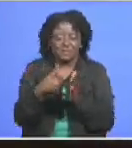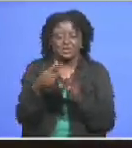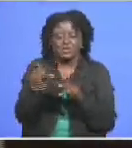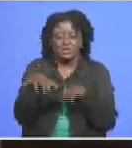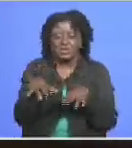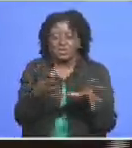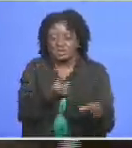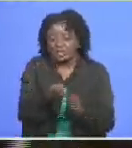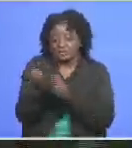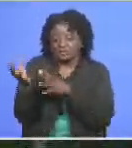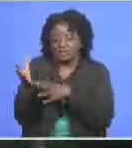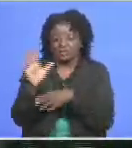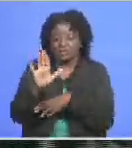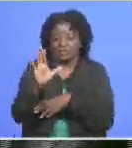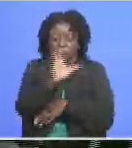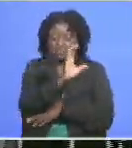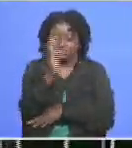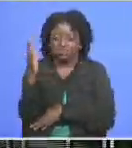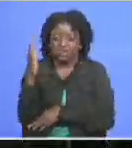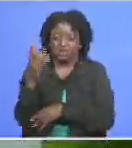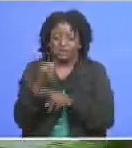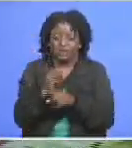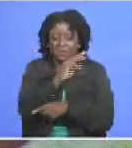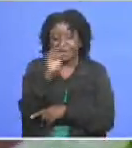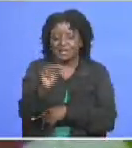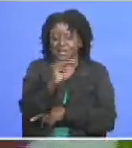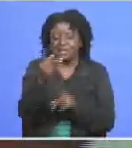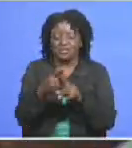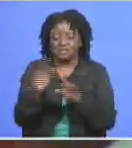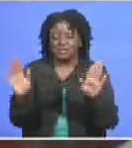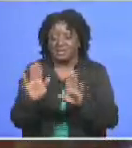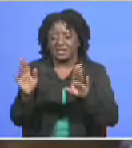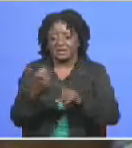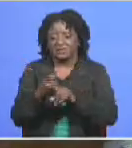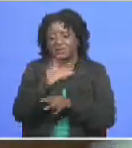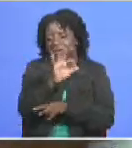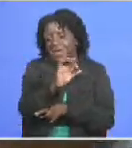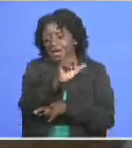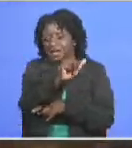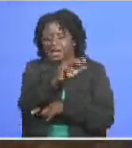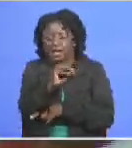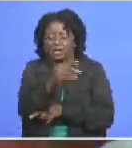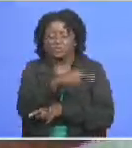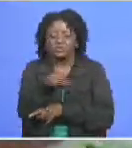Christmas trees from Monday to Sunday from 9 a.m. to 4 p.m. So don't miss this